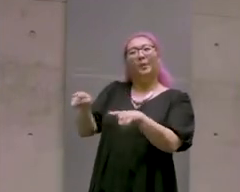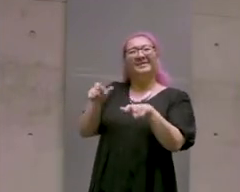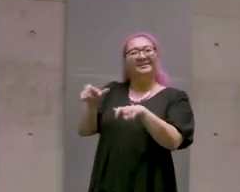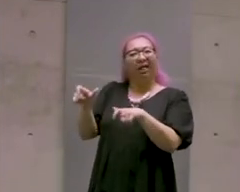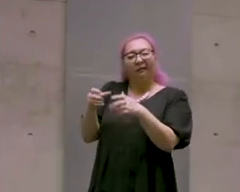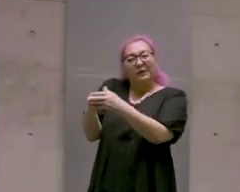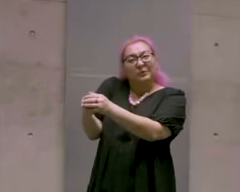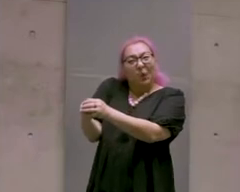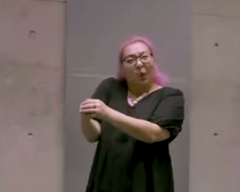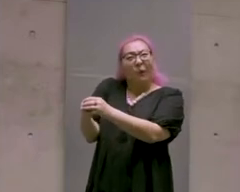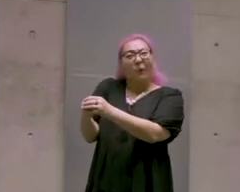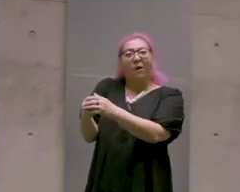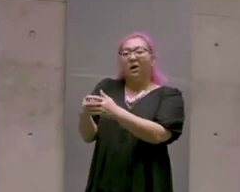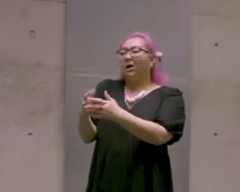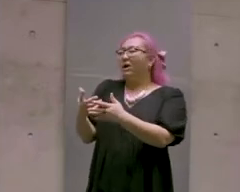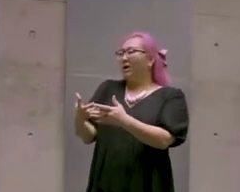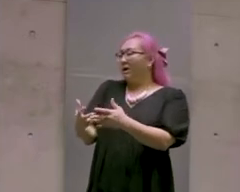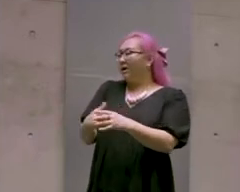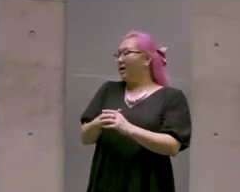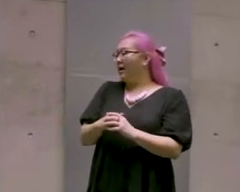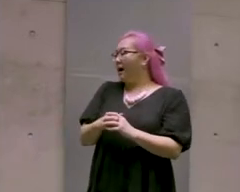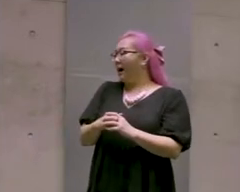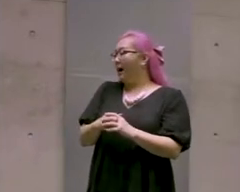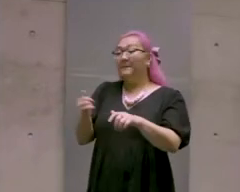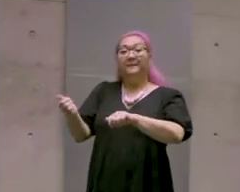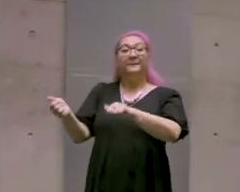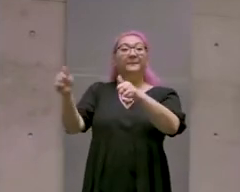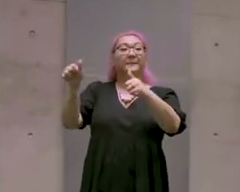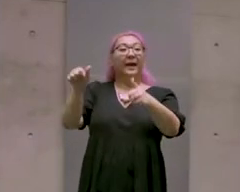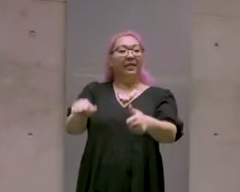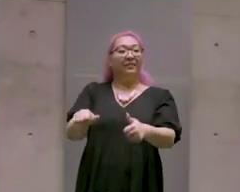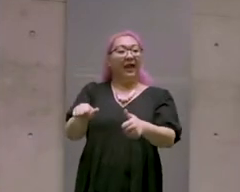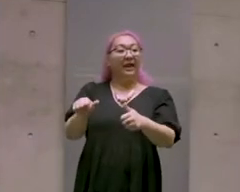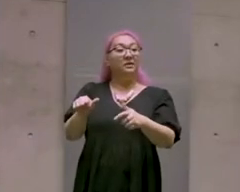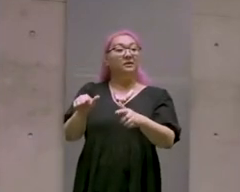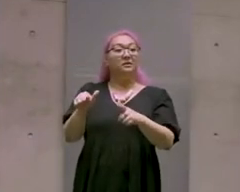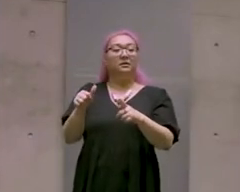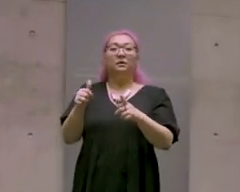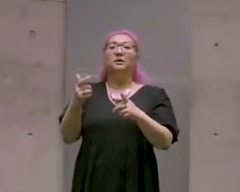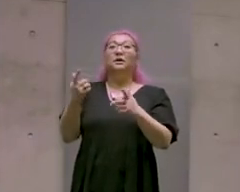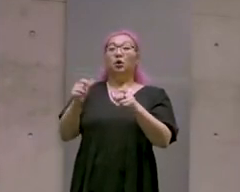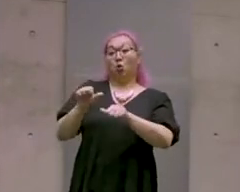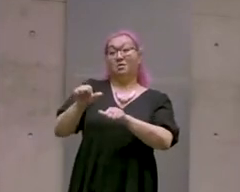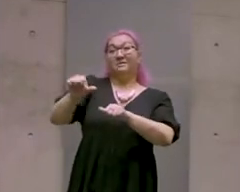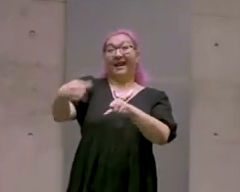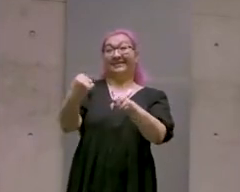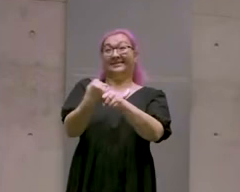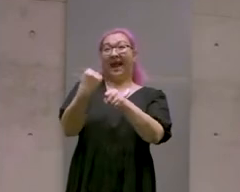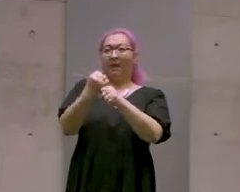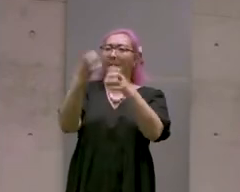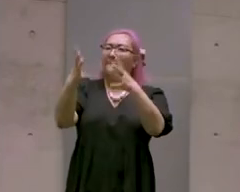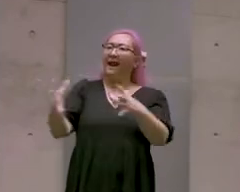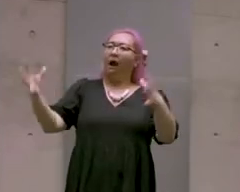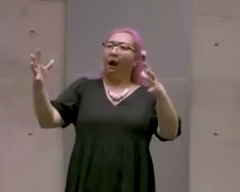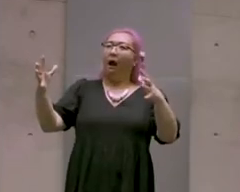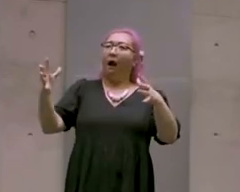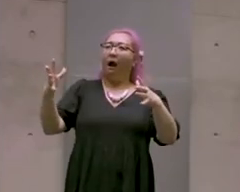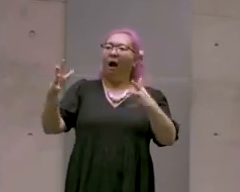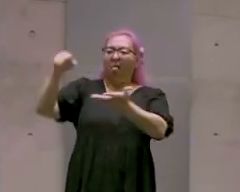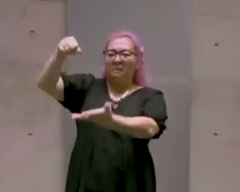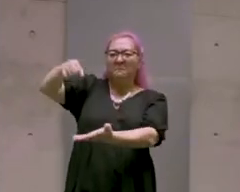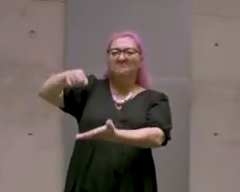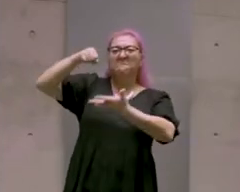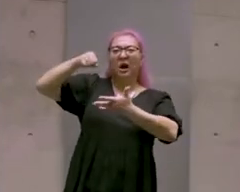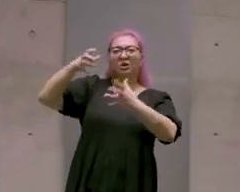something like Earthshape, which I'm assuming was a much bigger budget. How do you move from these smaller projects to these bigger budgets, and then back